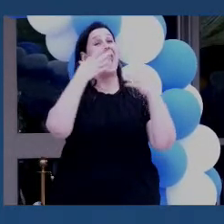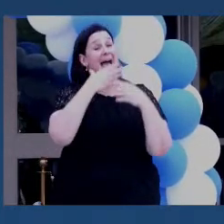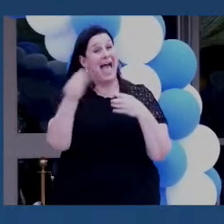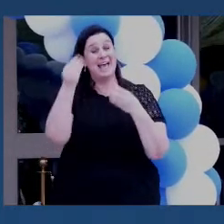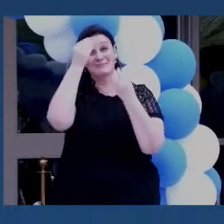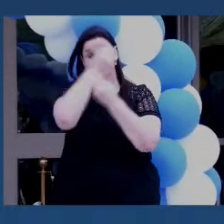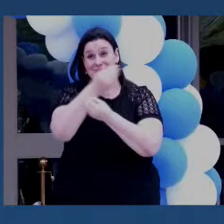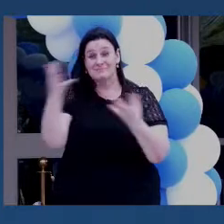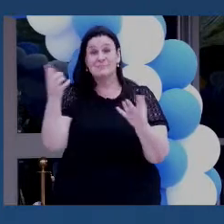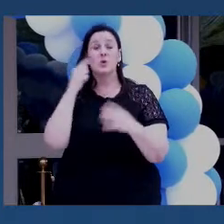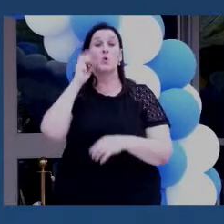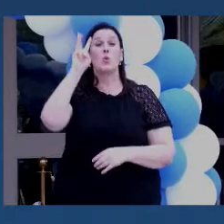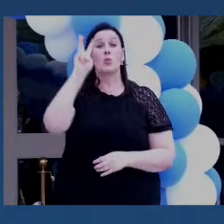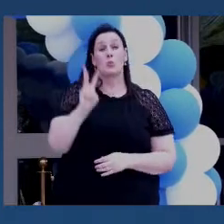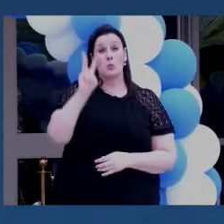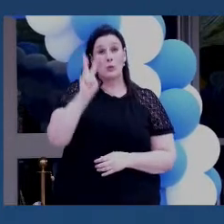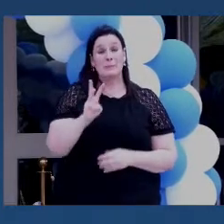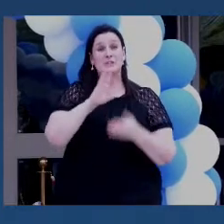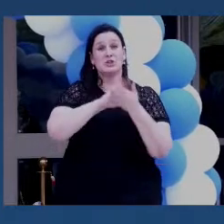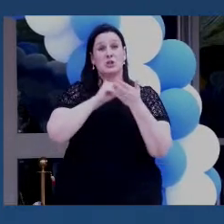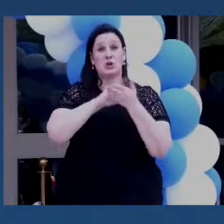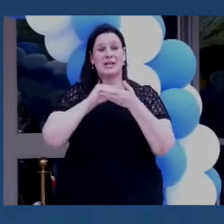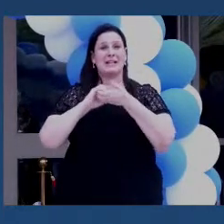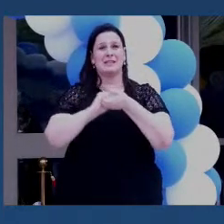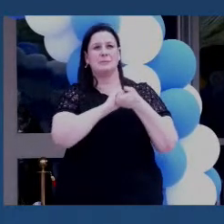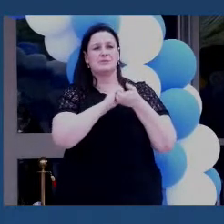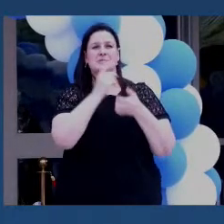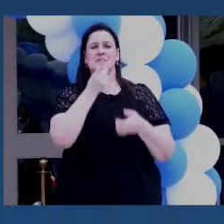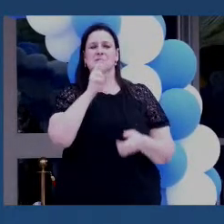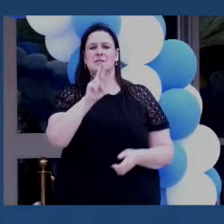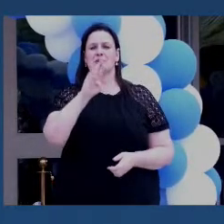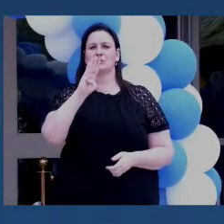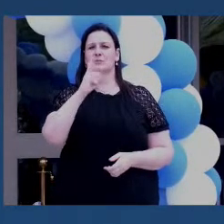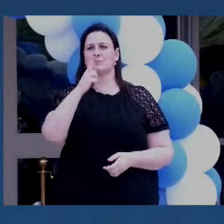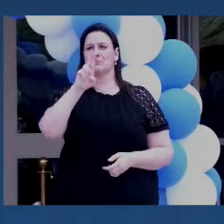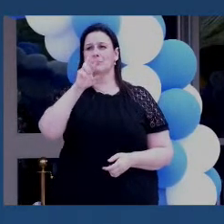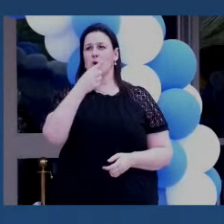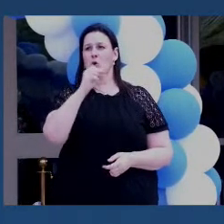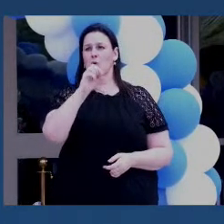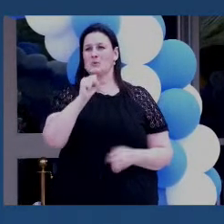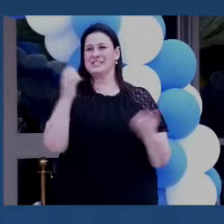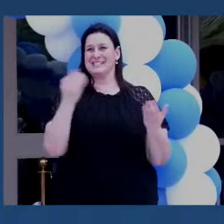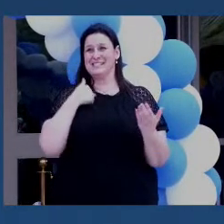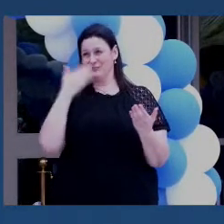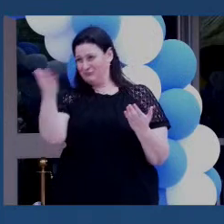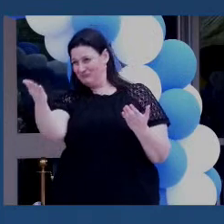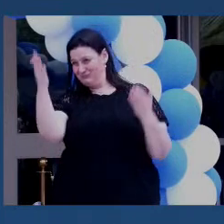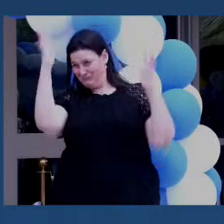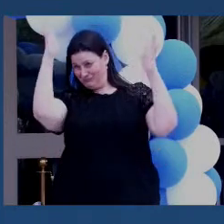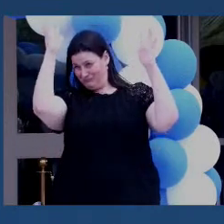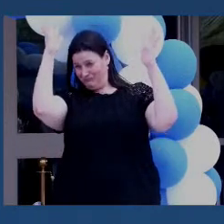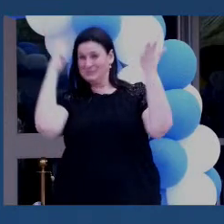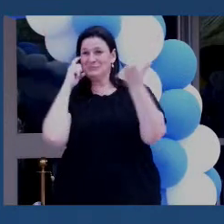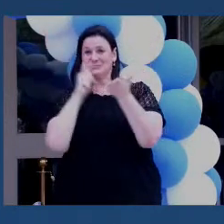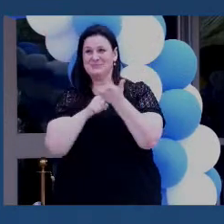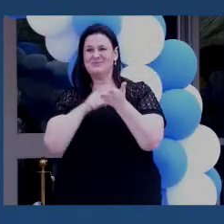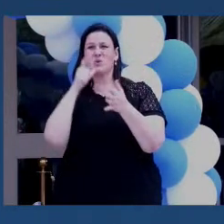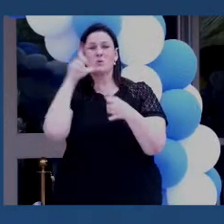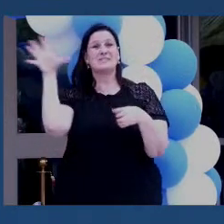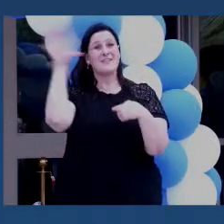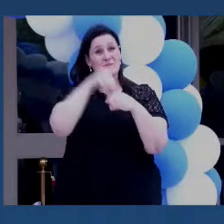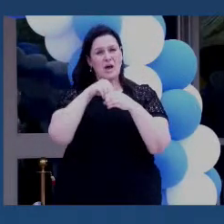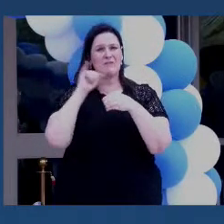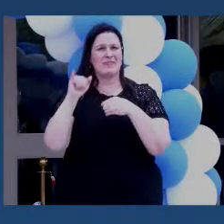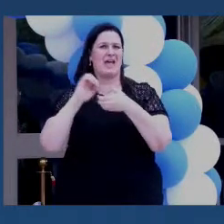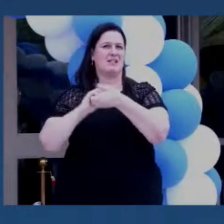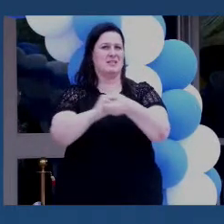Learning Collaborative. And Dr. Laura Burgos is here. Dr. Burgos, stand up and we recognize all the folks that are part of that